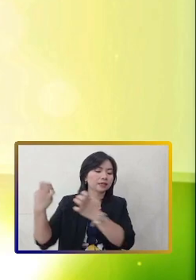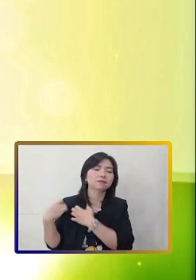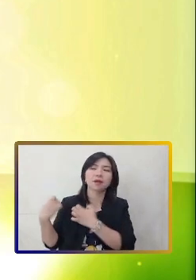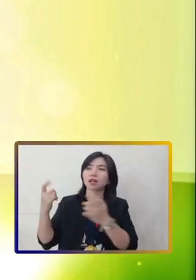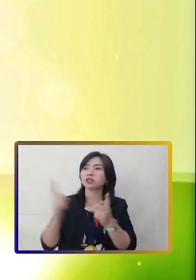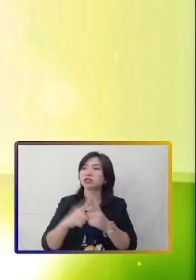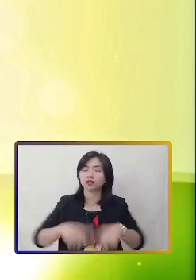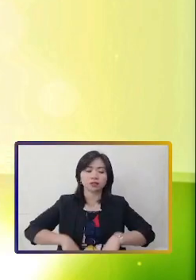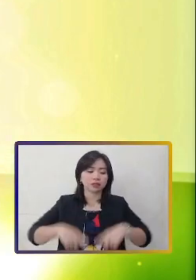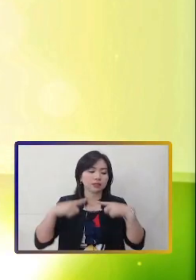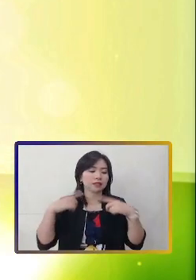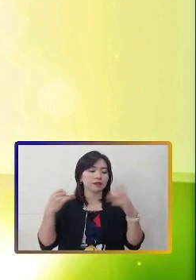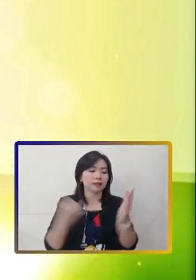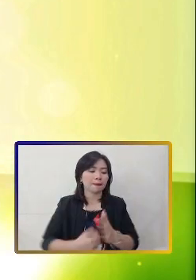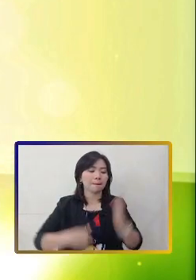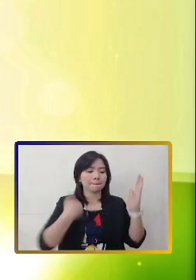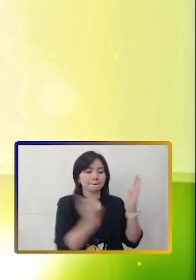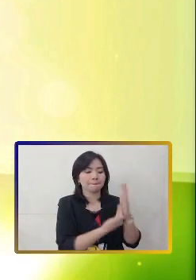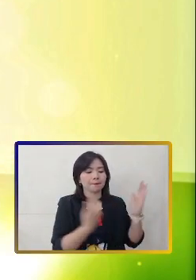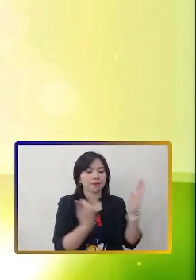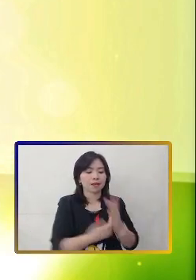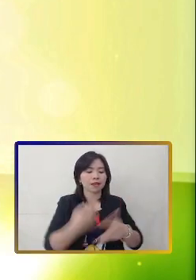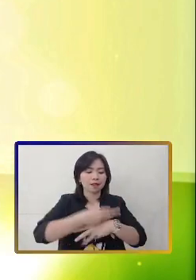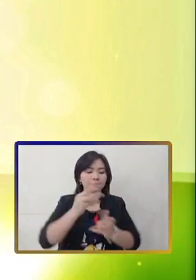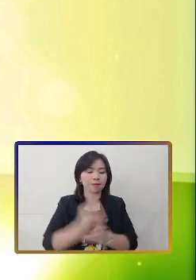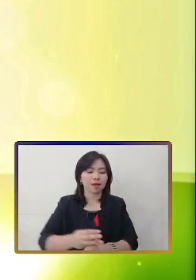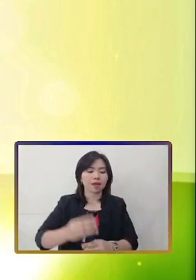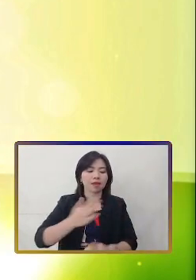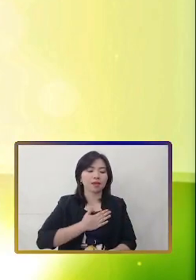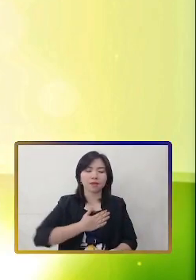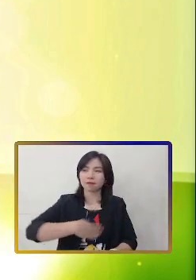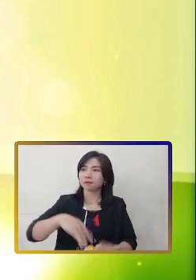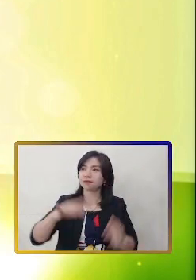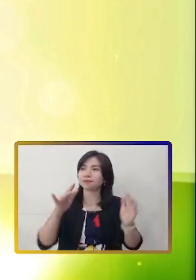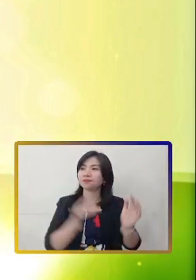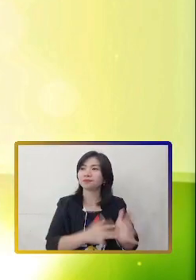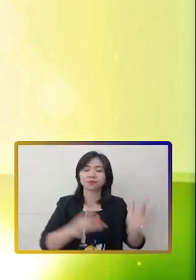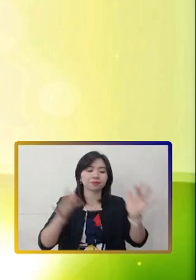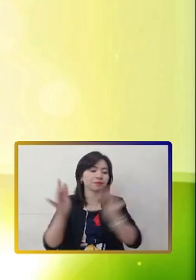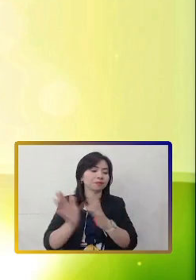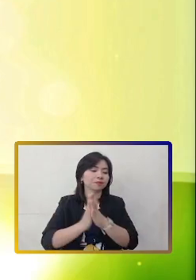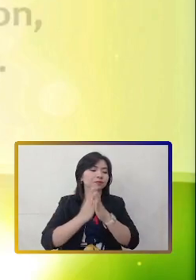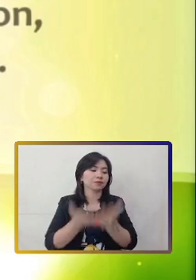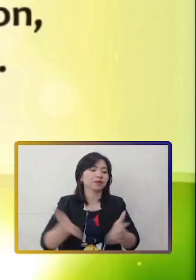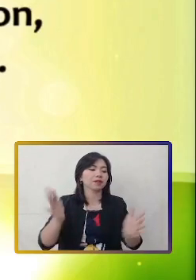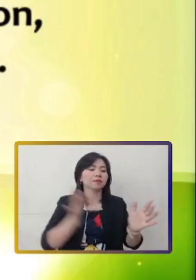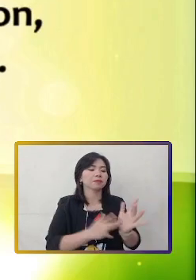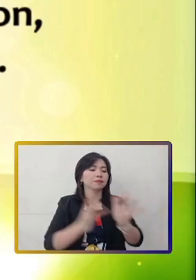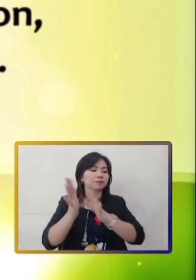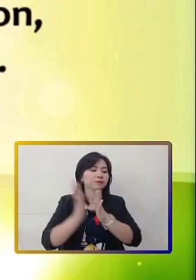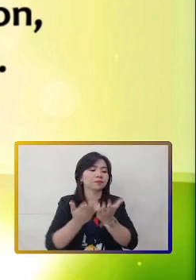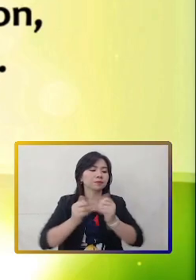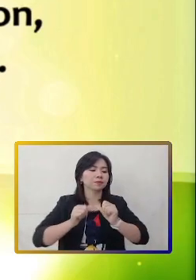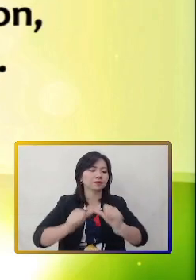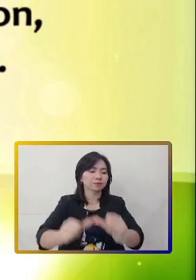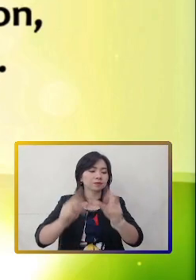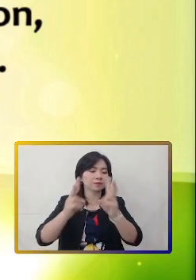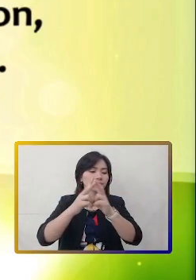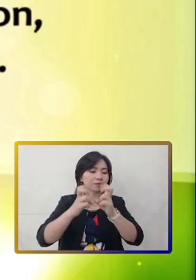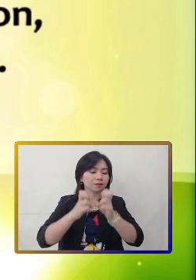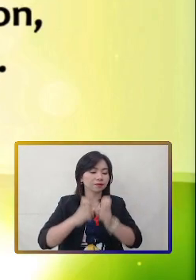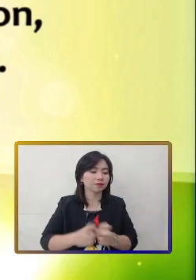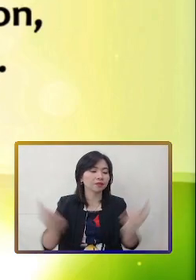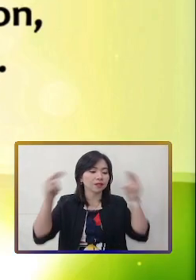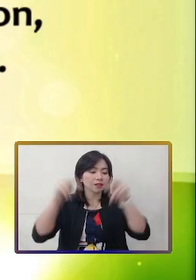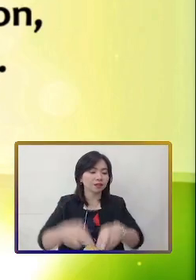I expect to leave it and to prove it and make it my. Everybody say it. The Bible stands